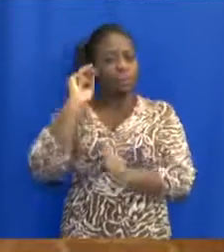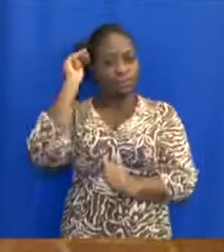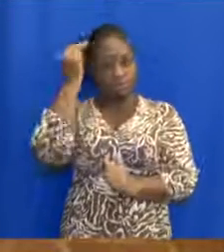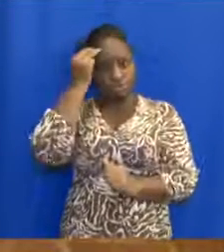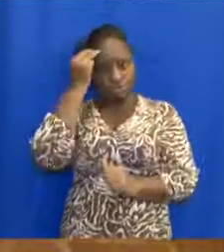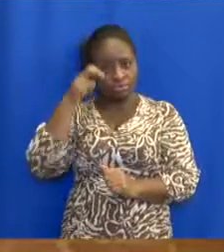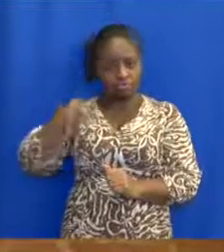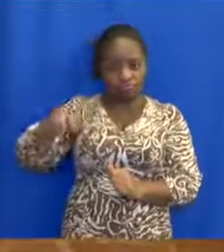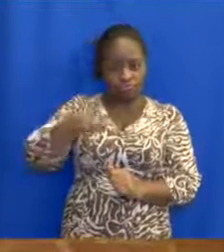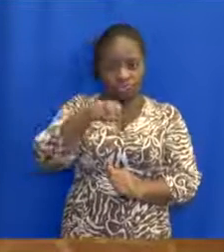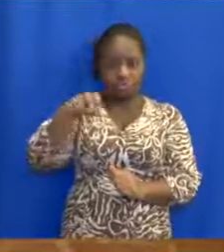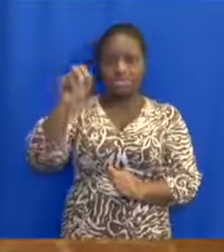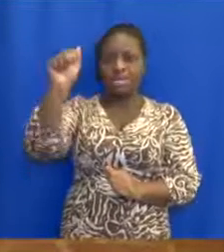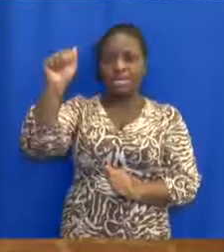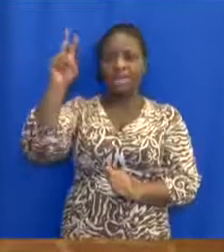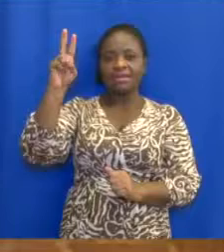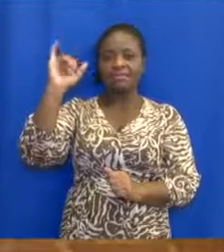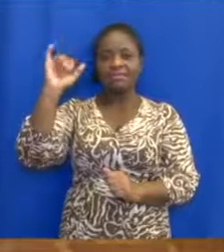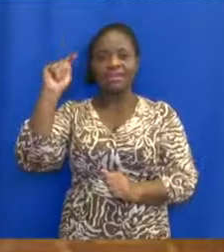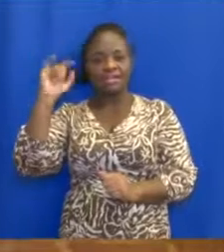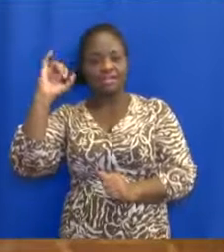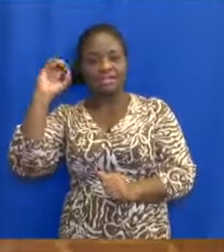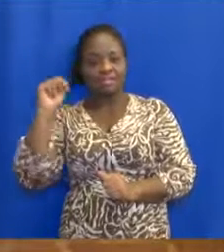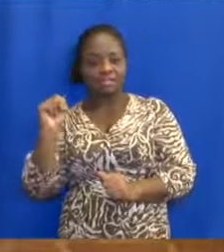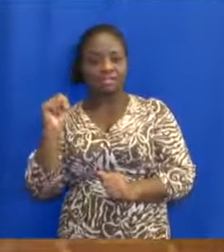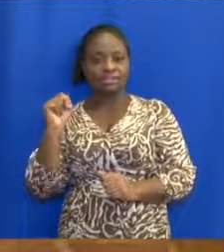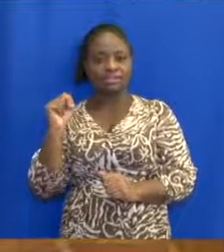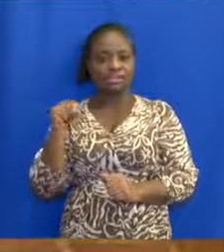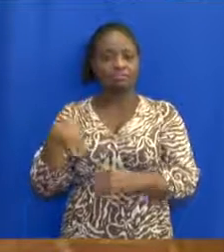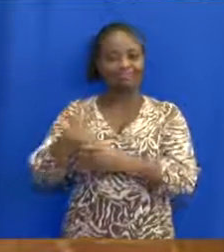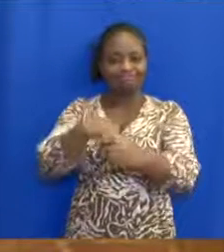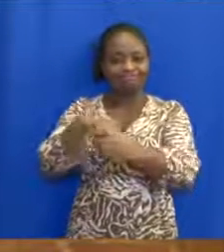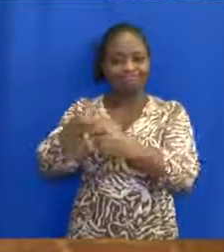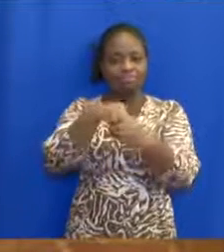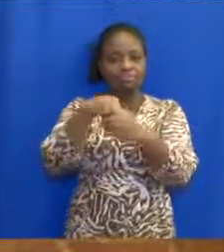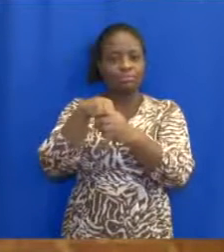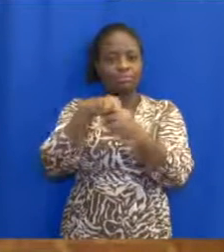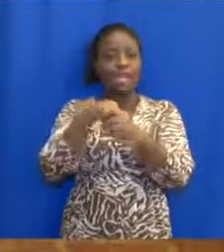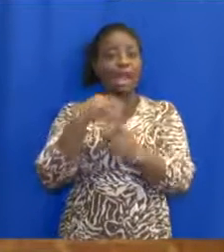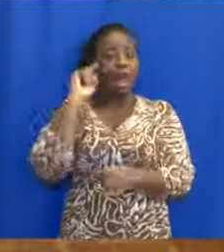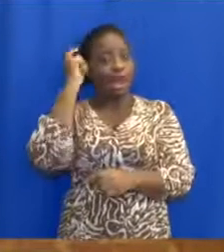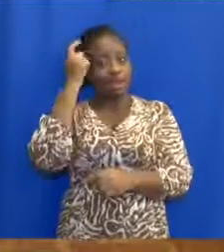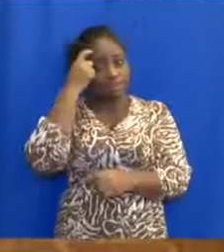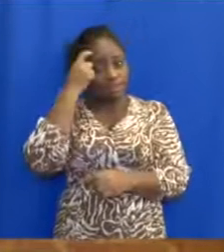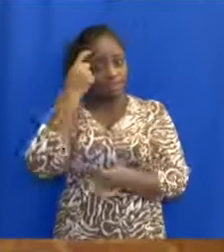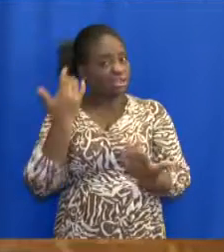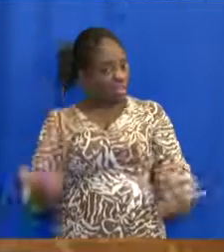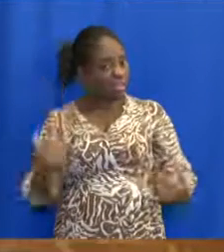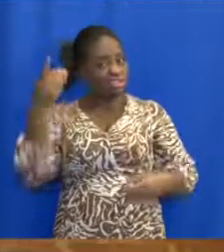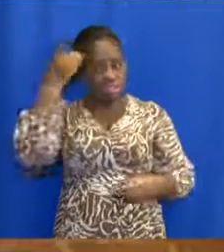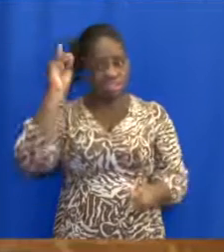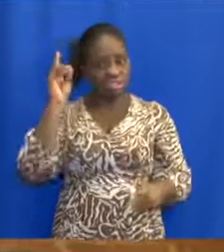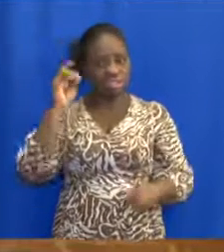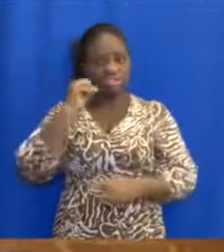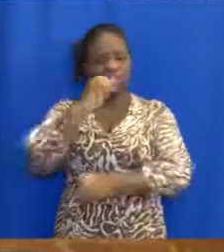of Transport and Aviation and the leadership of transport operators, government has taken the decision